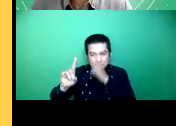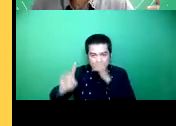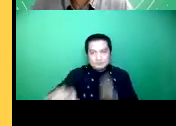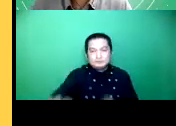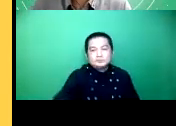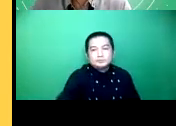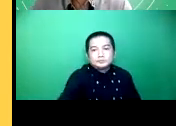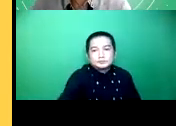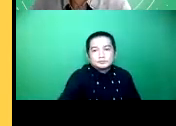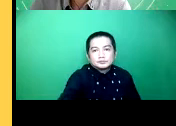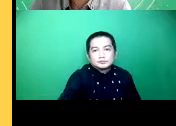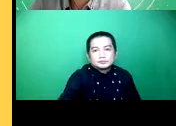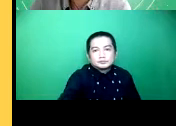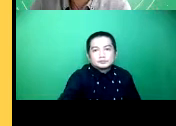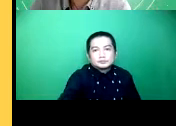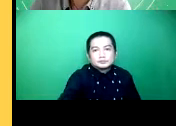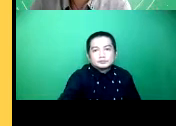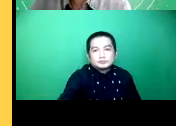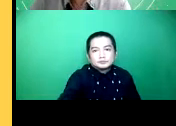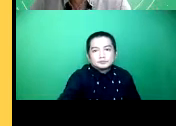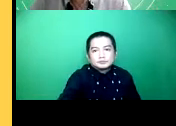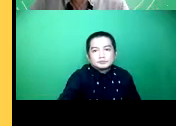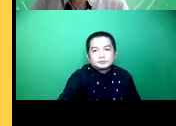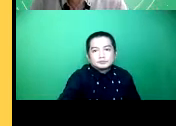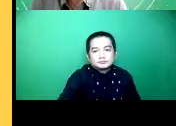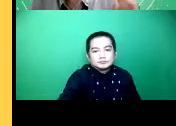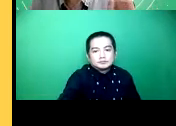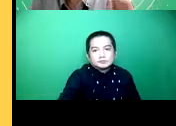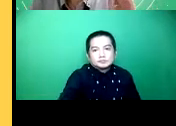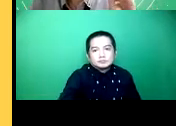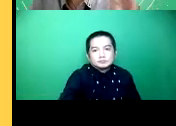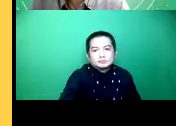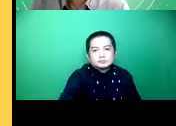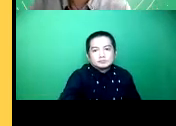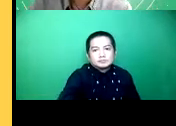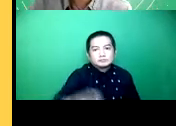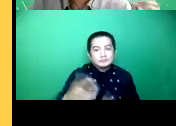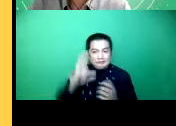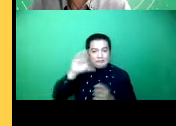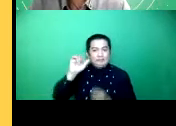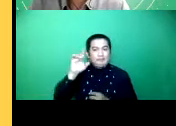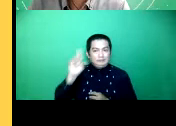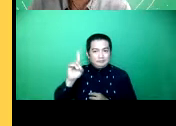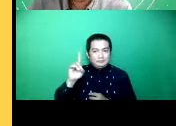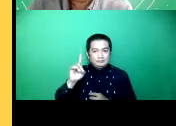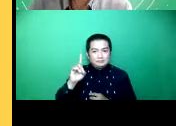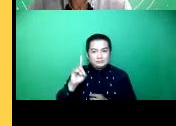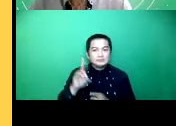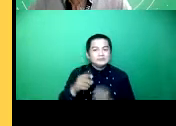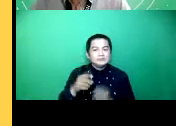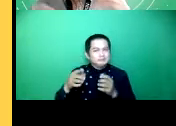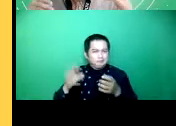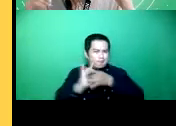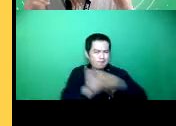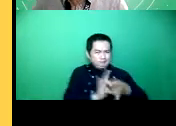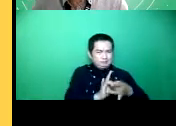And that's the gist of digital fabrication. Now, the important thing to remember here is that CAD stands for computer-aided design, which